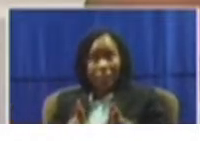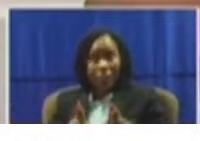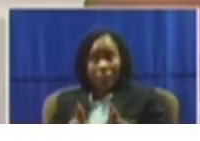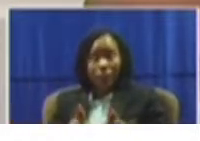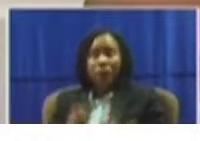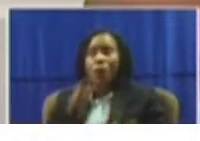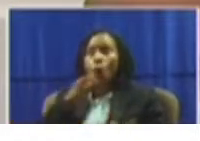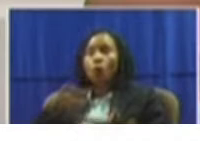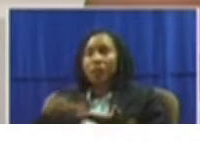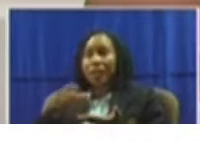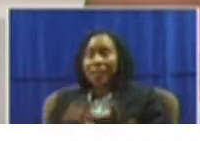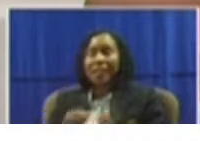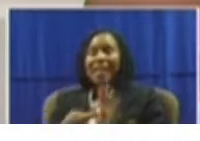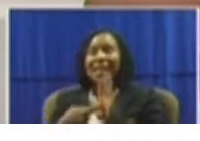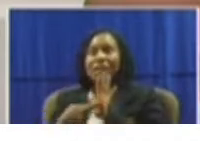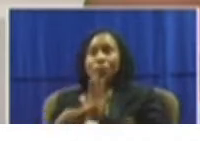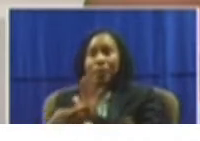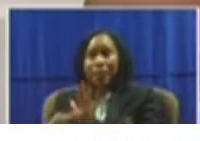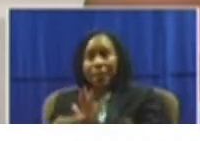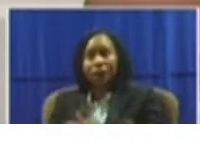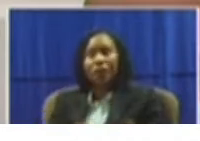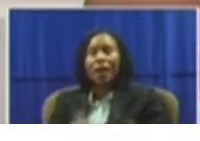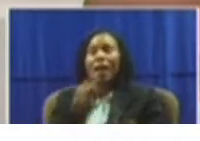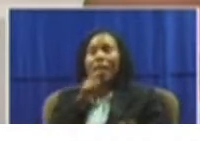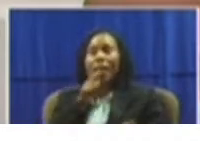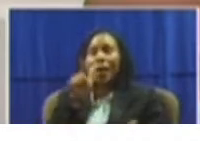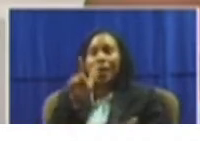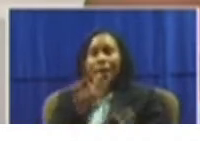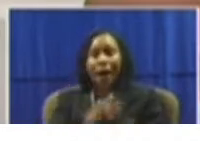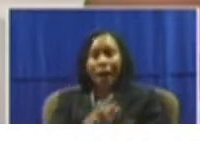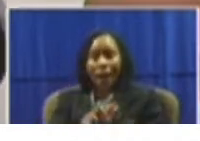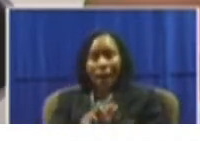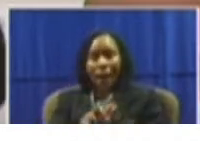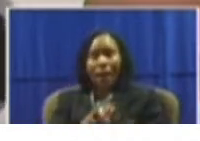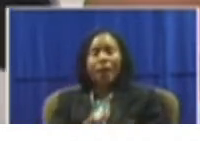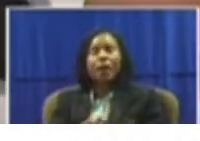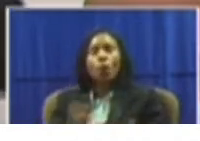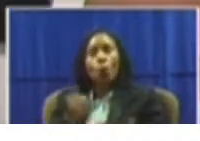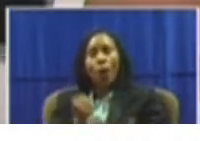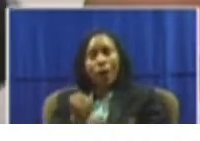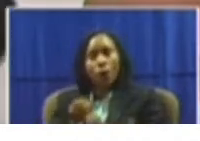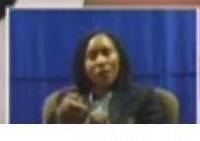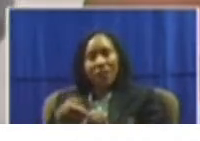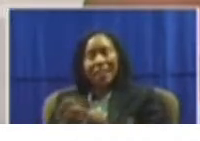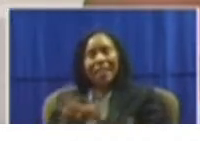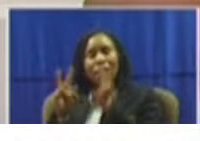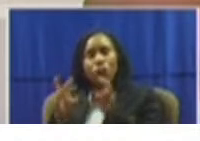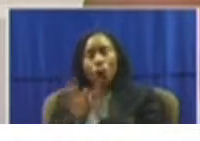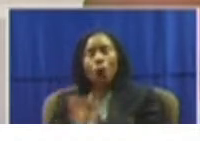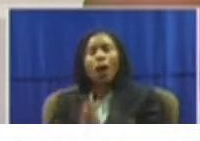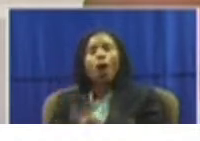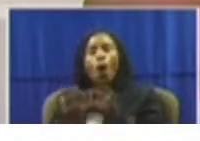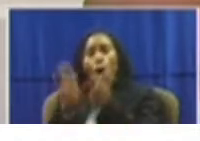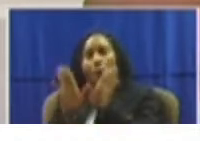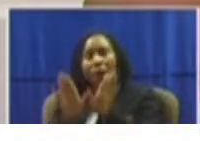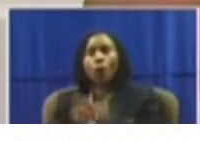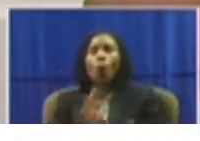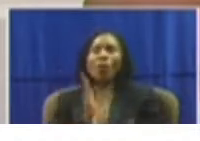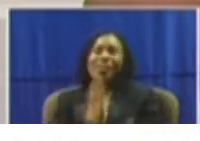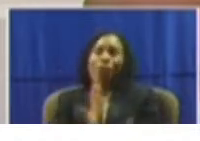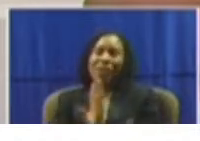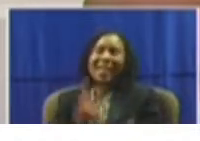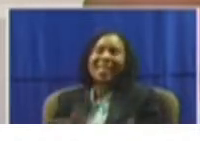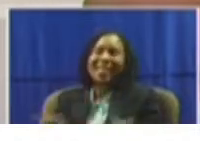your representatives, your legal representatives, and deal with the matter of whether it should be an open or secret ballot